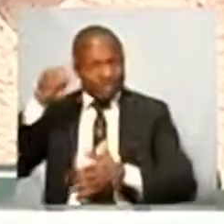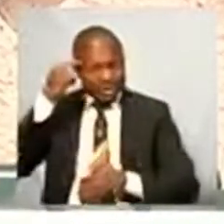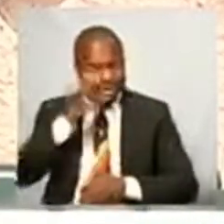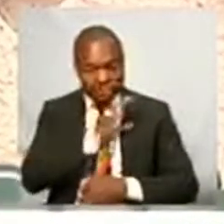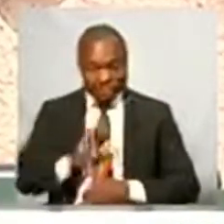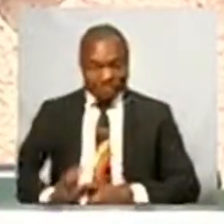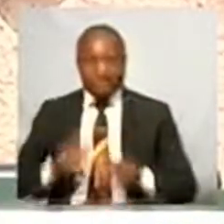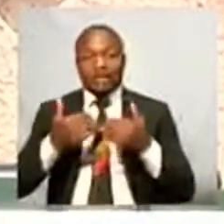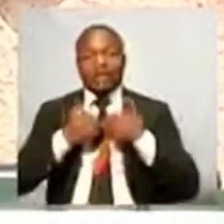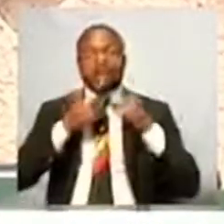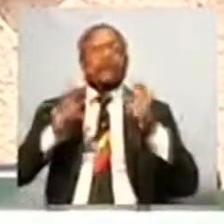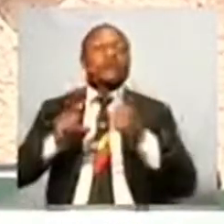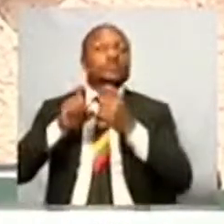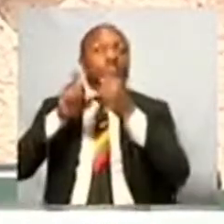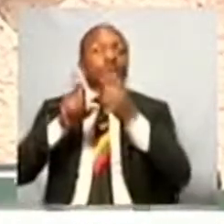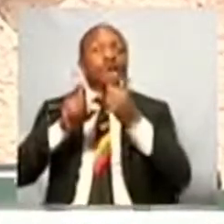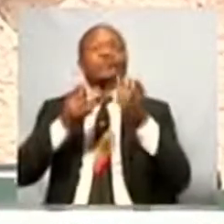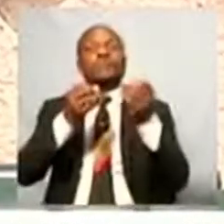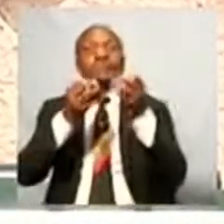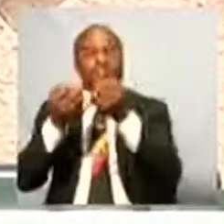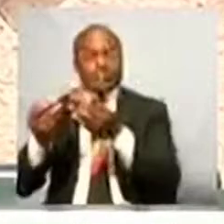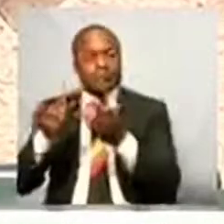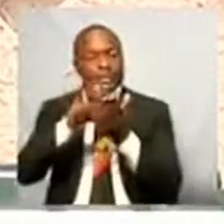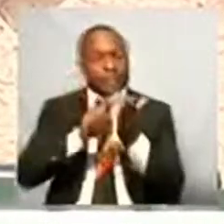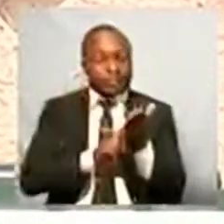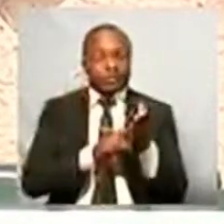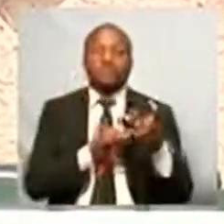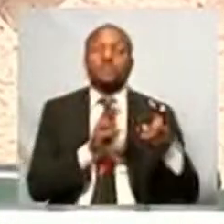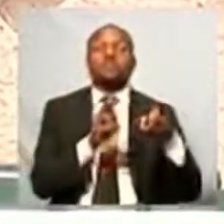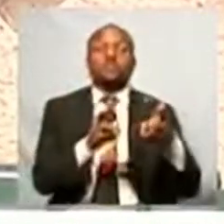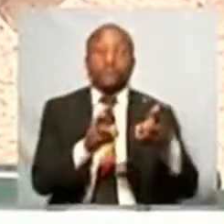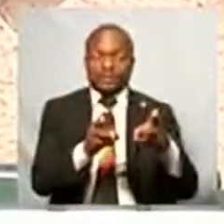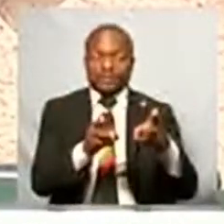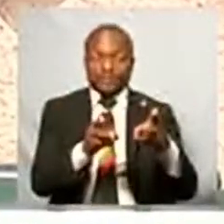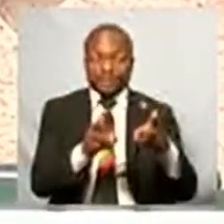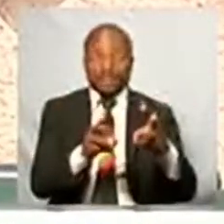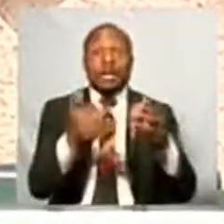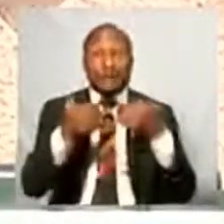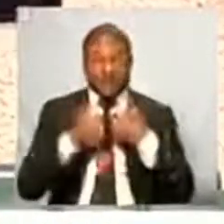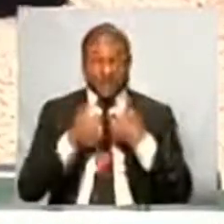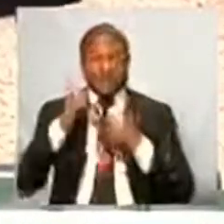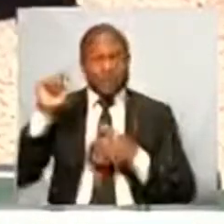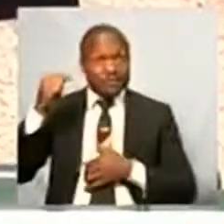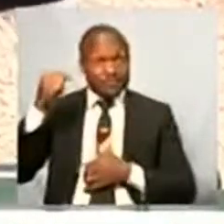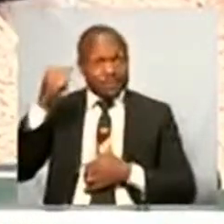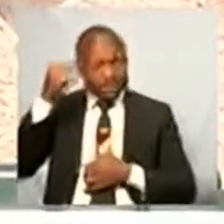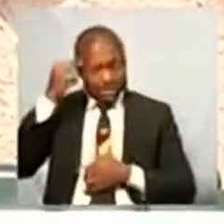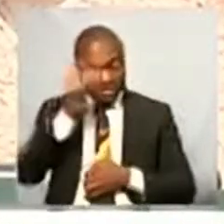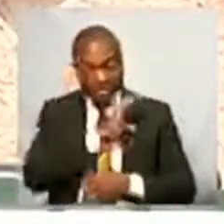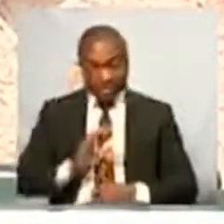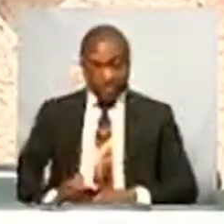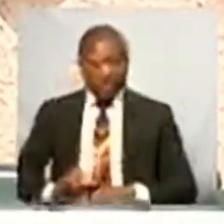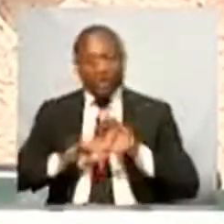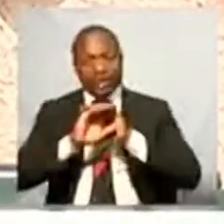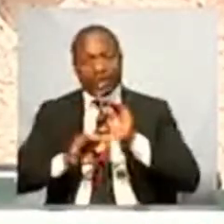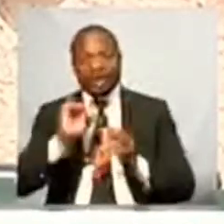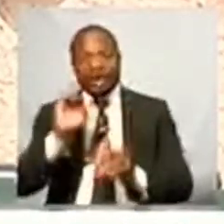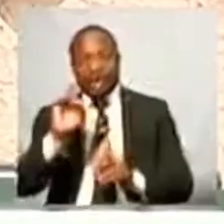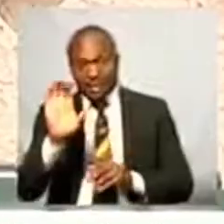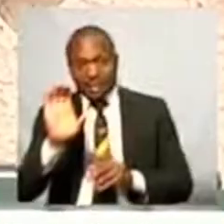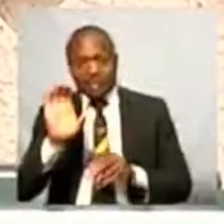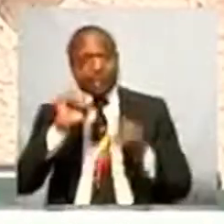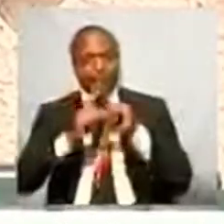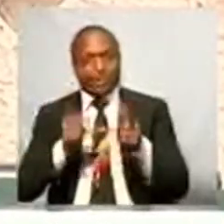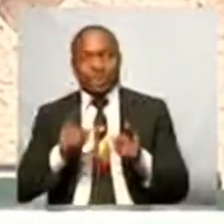a challenge of multiple reporting channels. So we have an entity that falls under IDC, but also there is